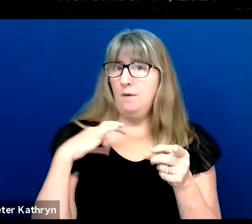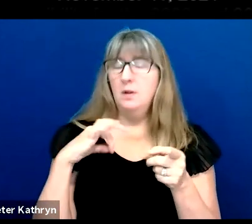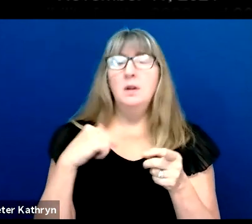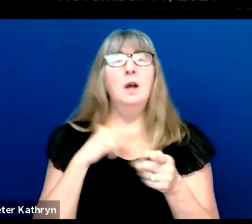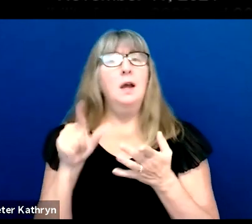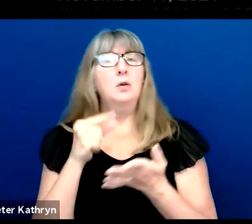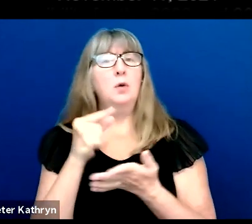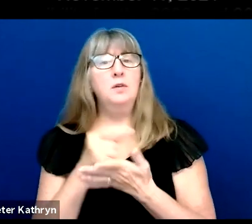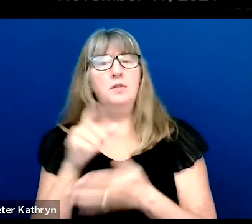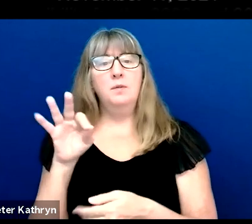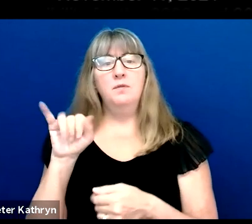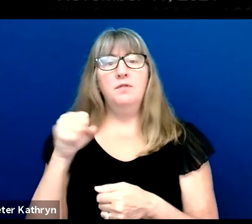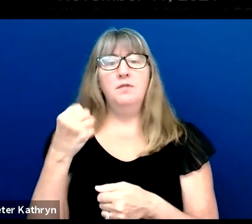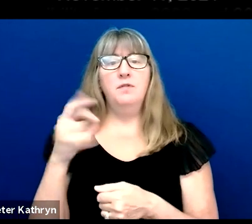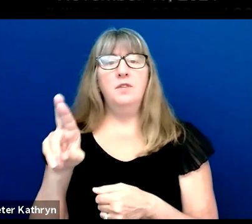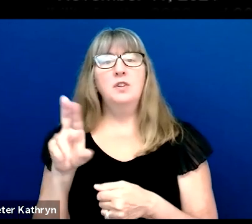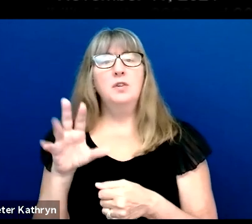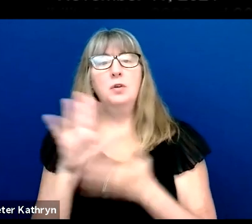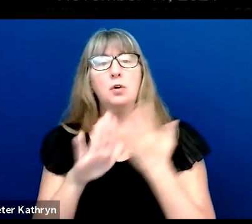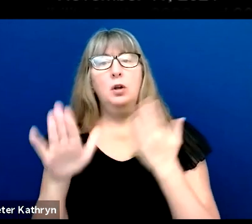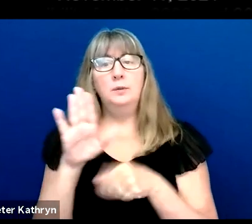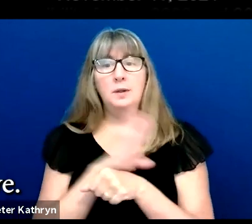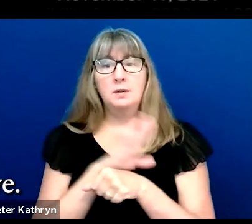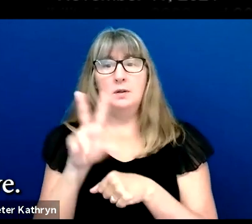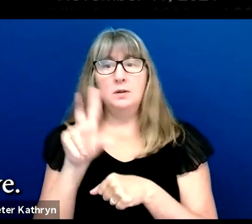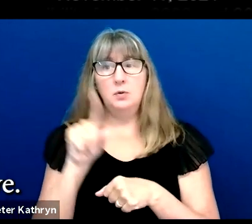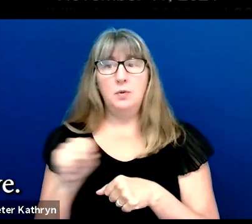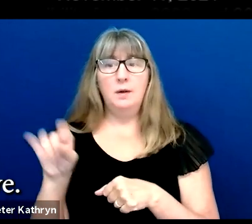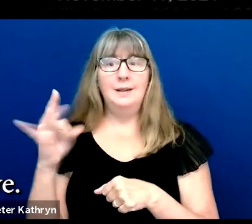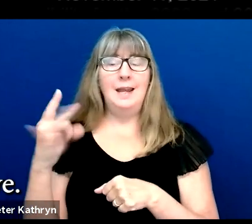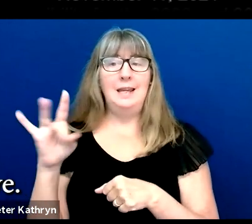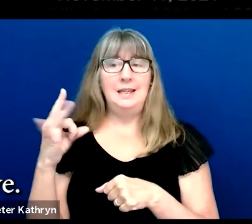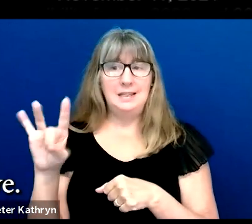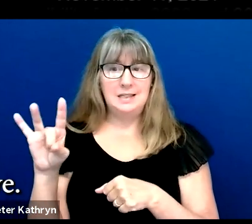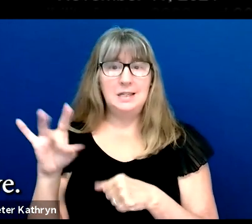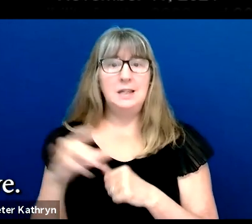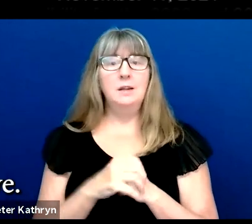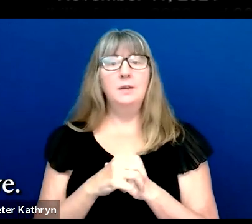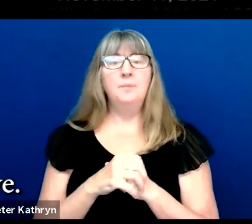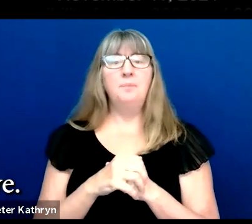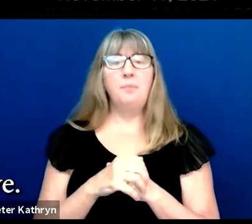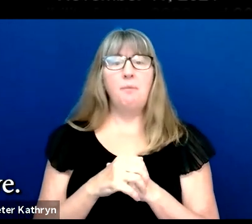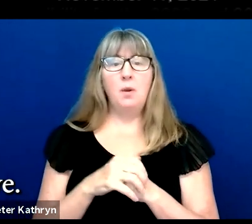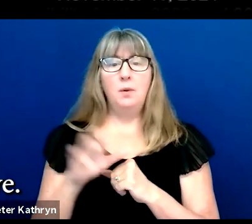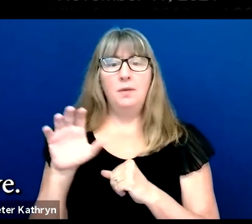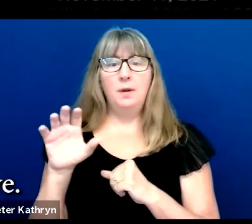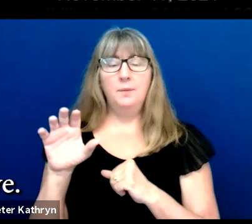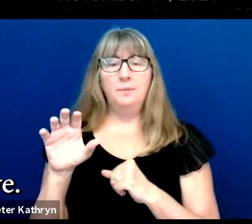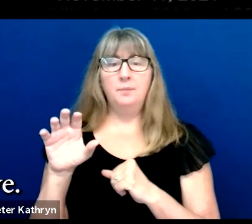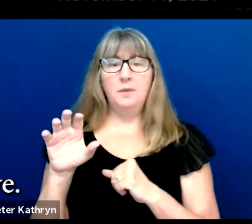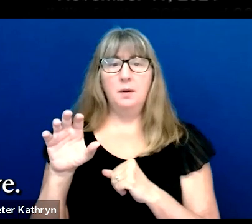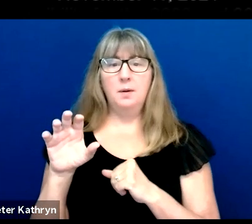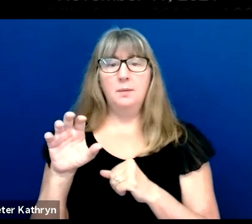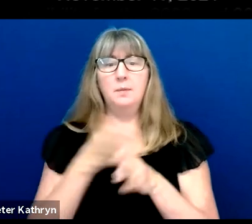the Fisher College of Business in 2018 at Ohio State University with a concentration in management, information